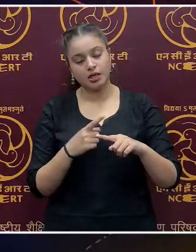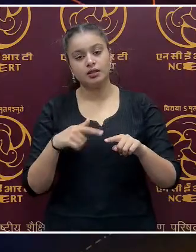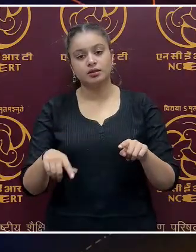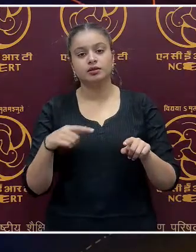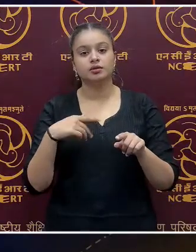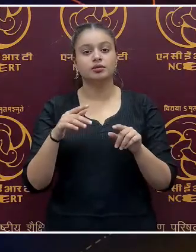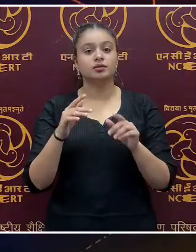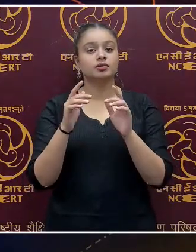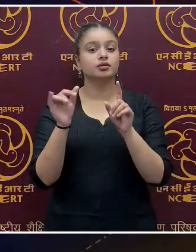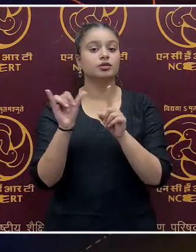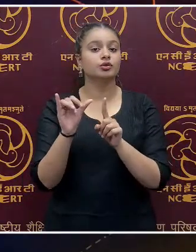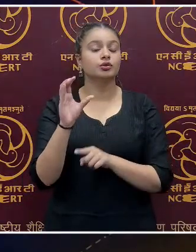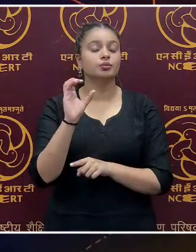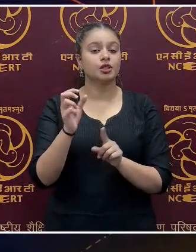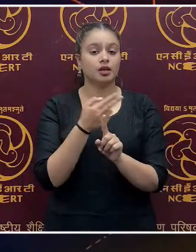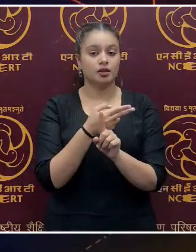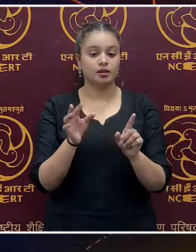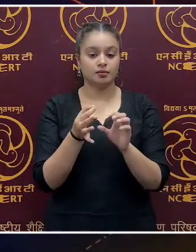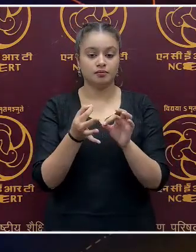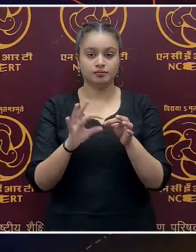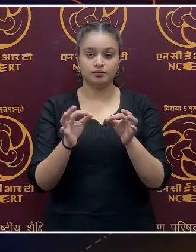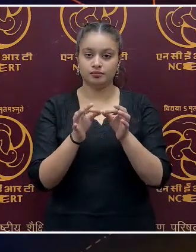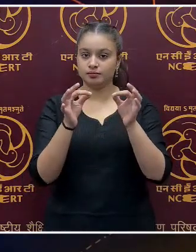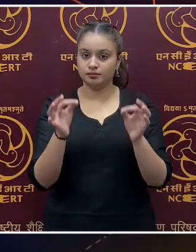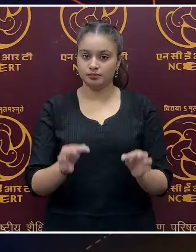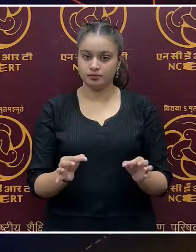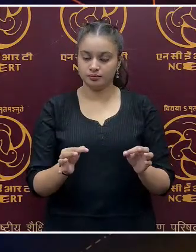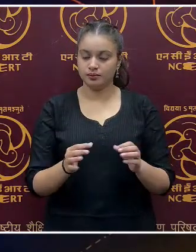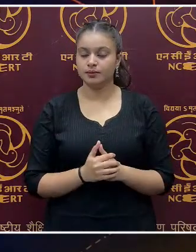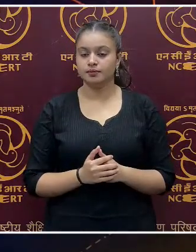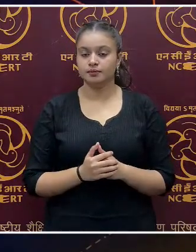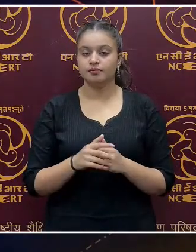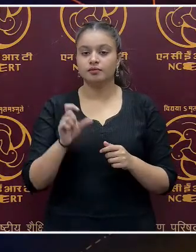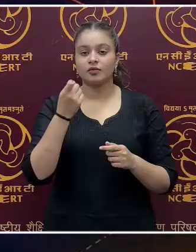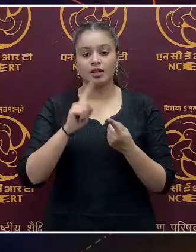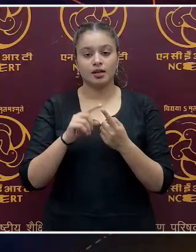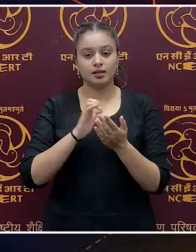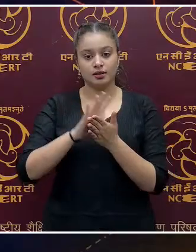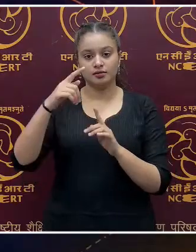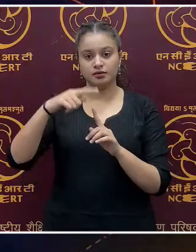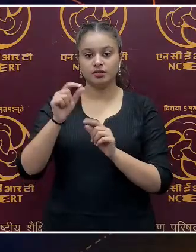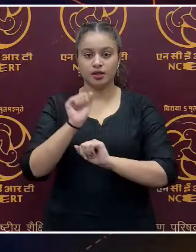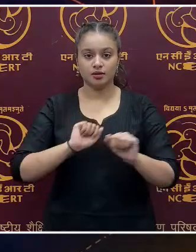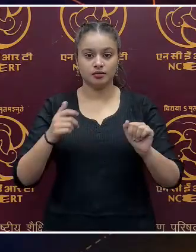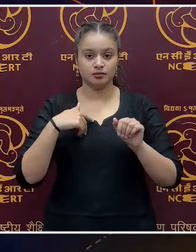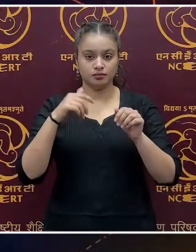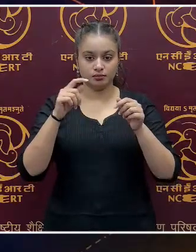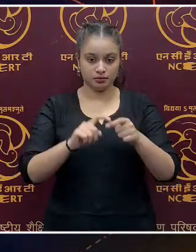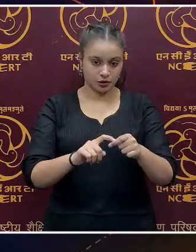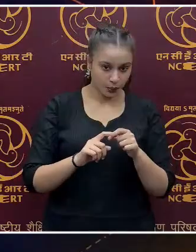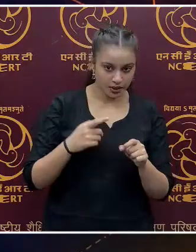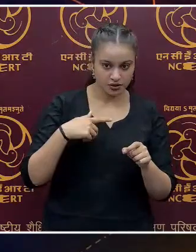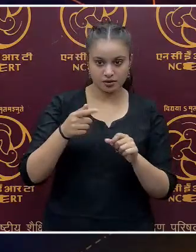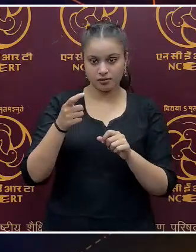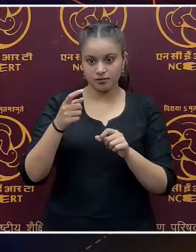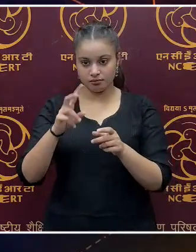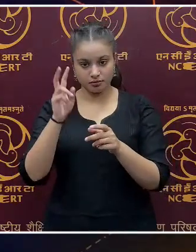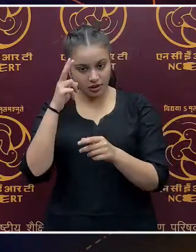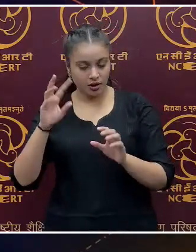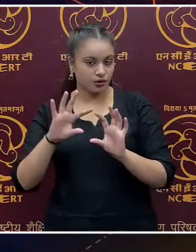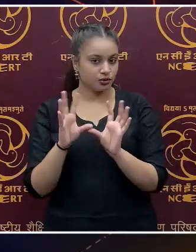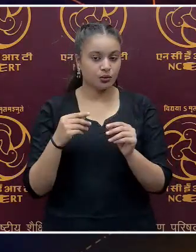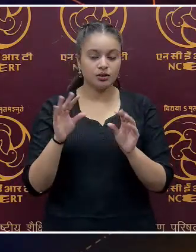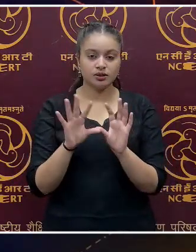also on our YouTube channel, which is NCERT official. In the live chat box, you can write down your questions, your queries, and